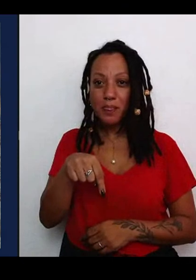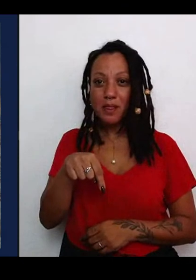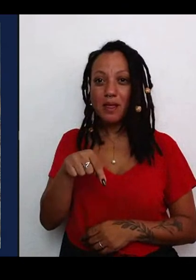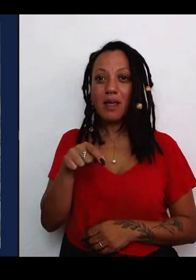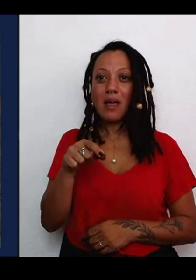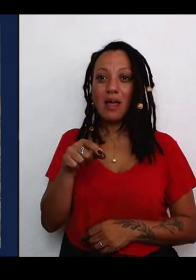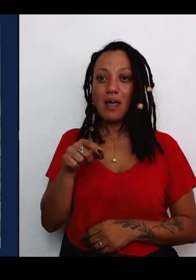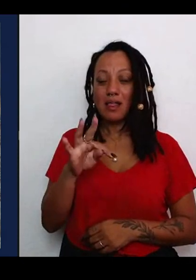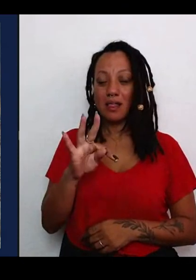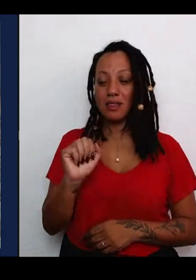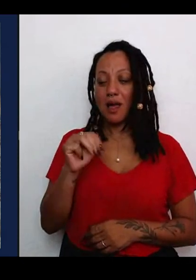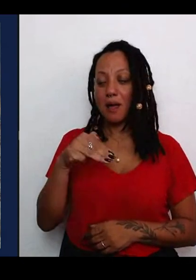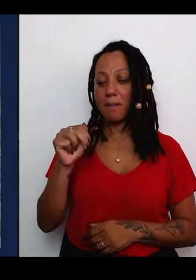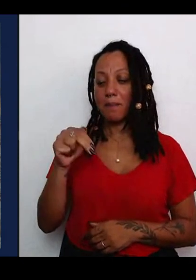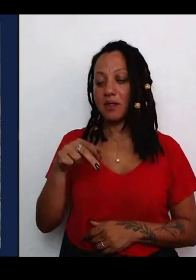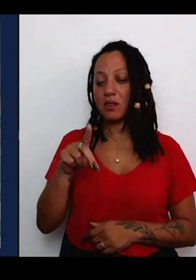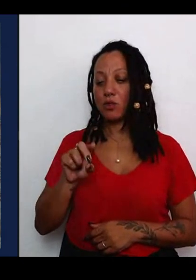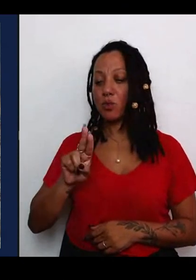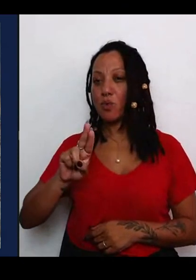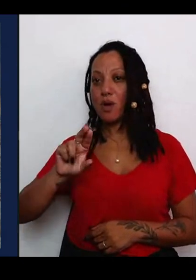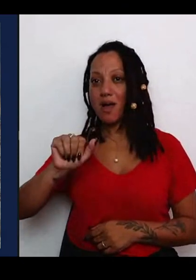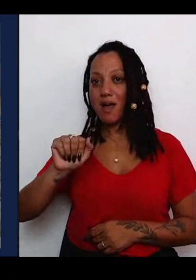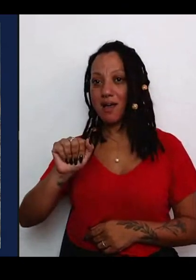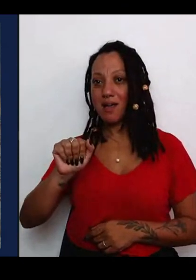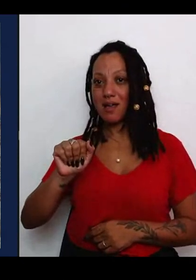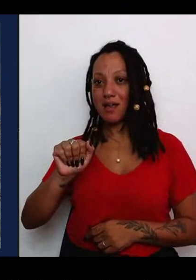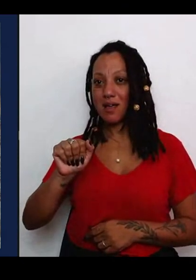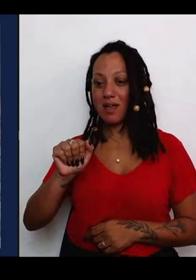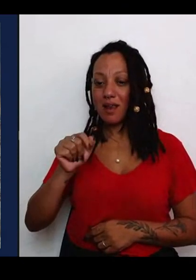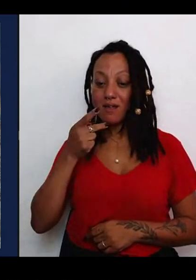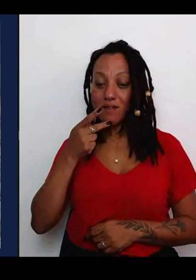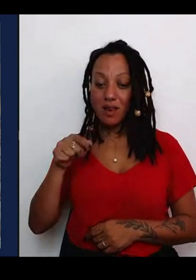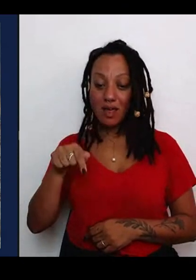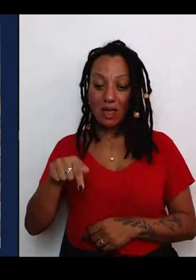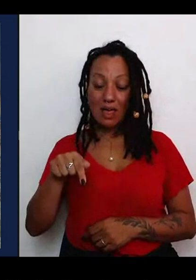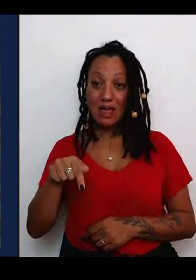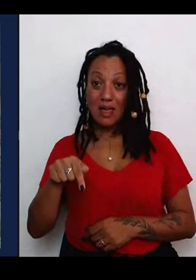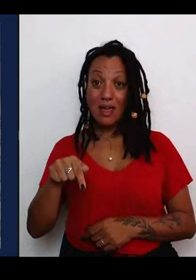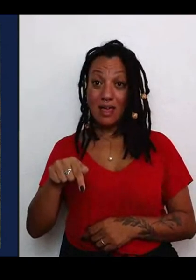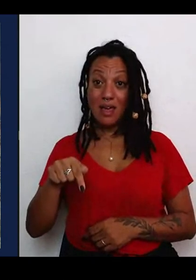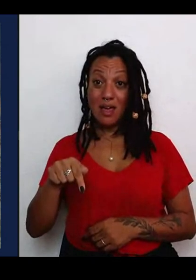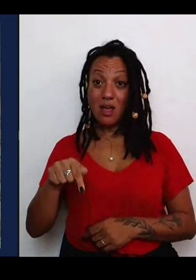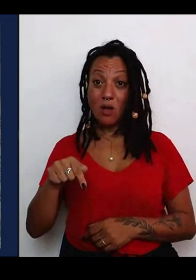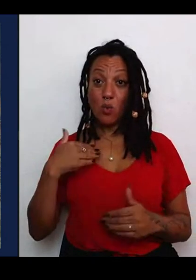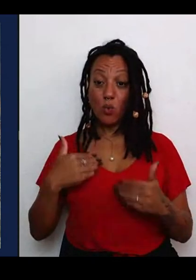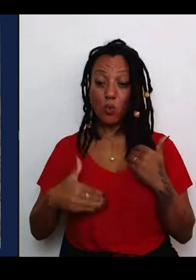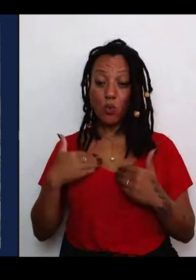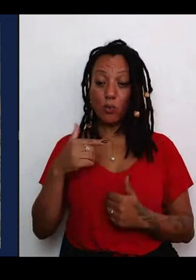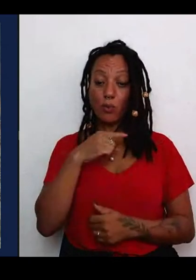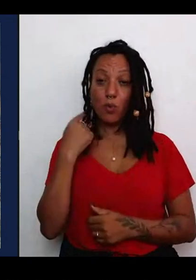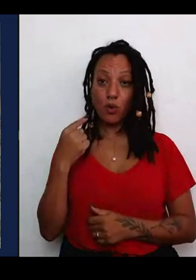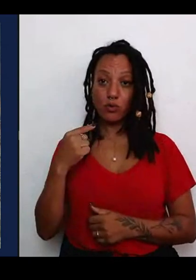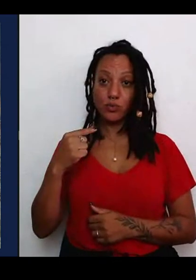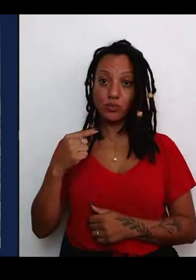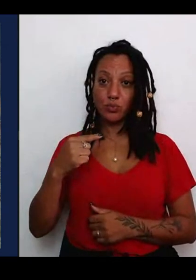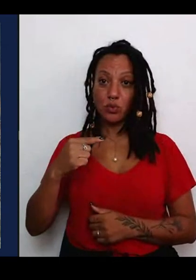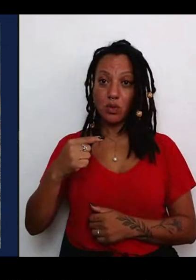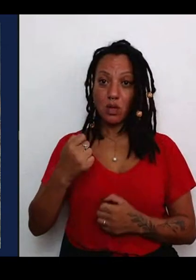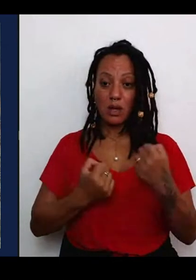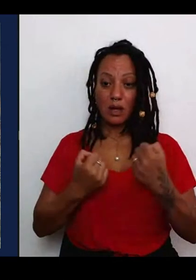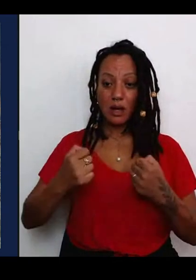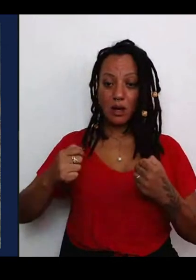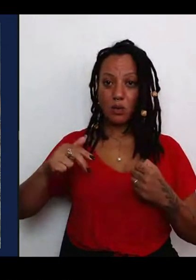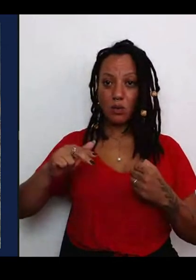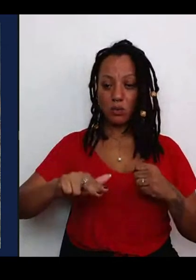ran over her this dead body of the animal when she least expected it and this encounter with this dead animal um